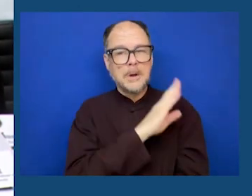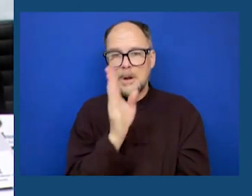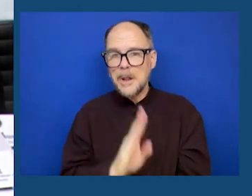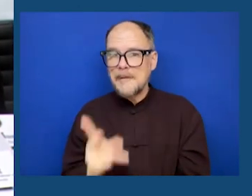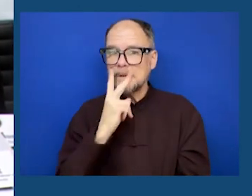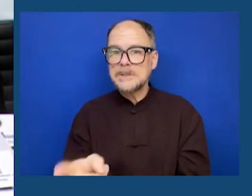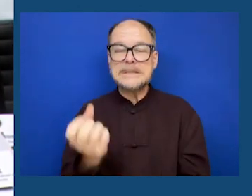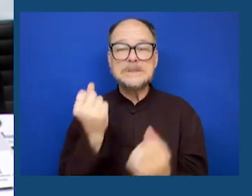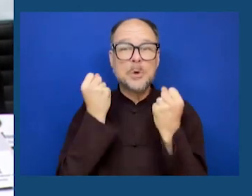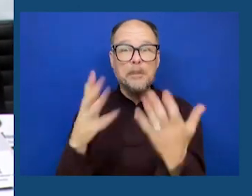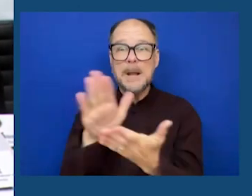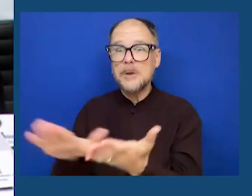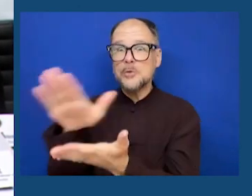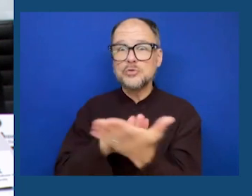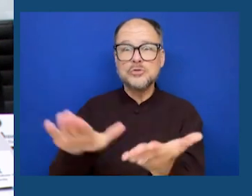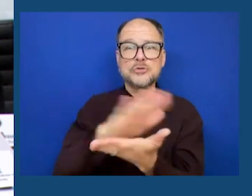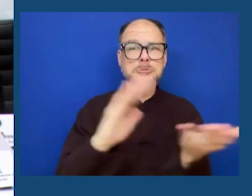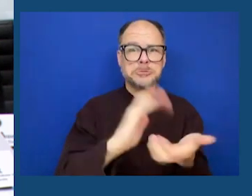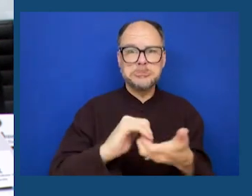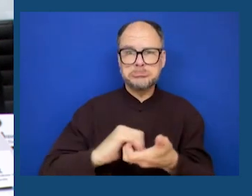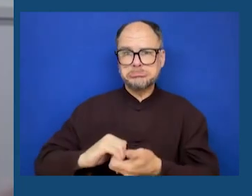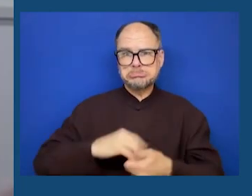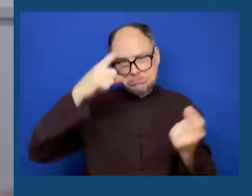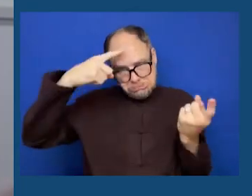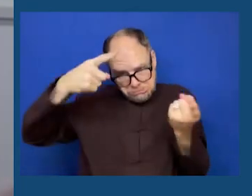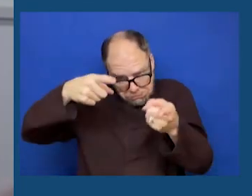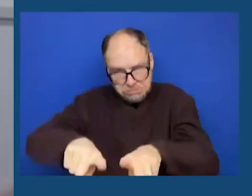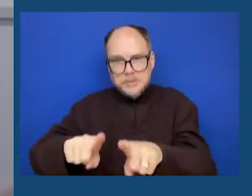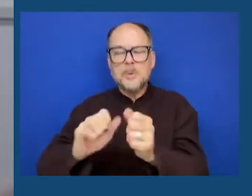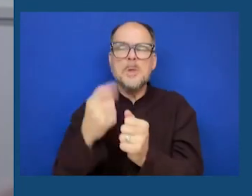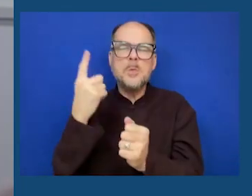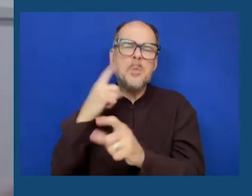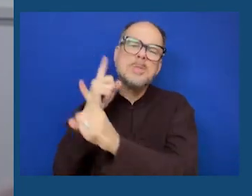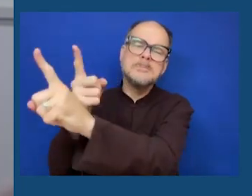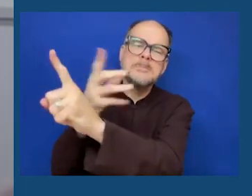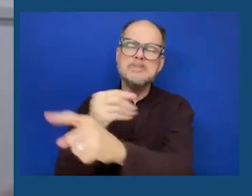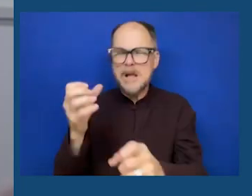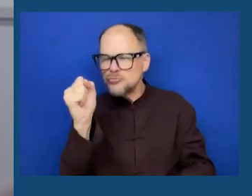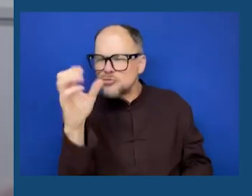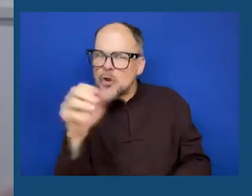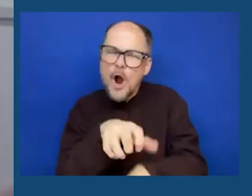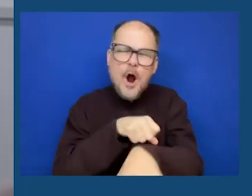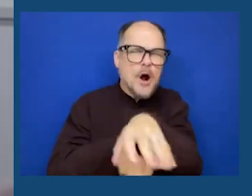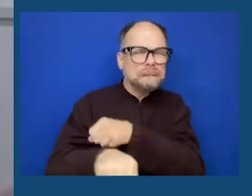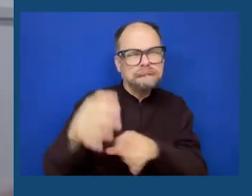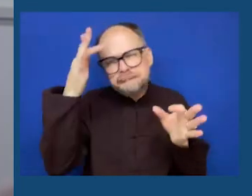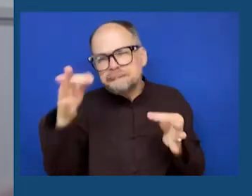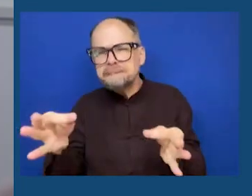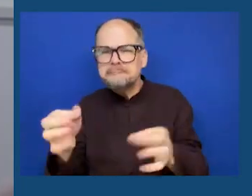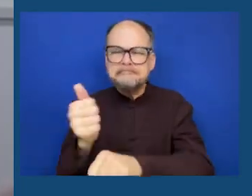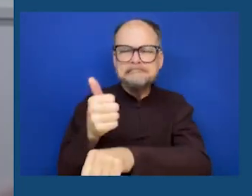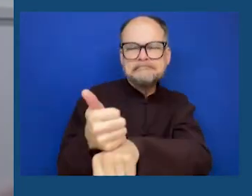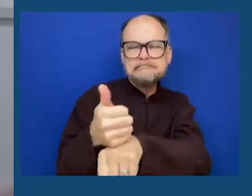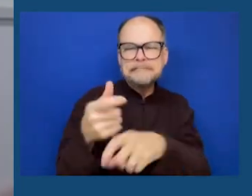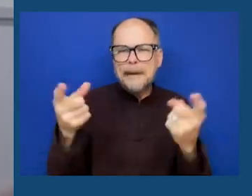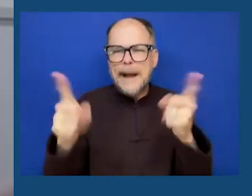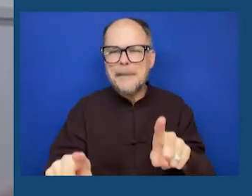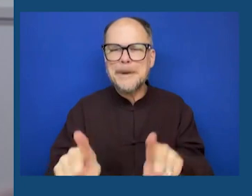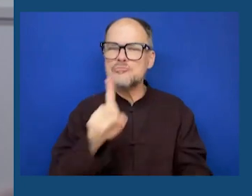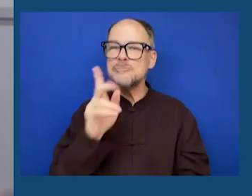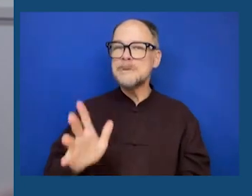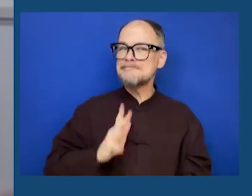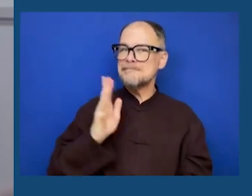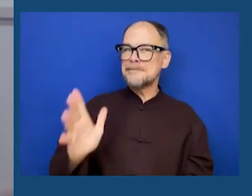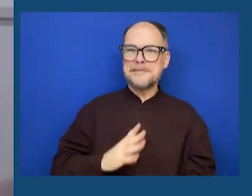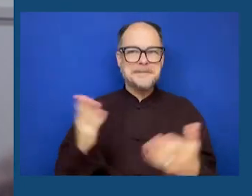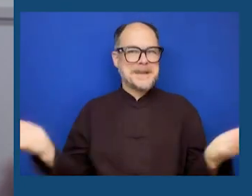universities who were so aligned with a vision and so determined to make this happen. It is really nice to be here in person. We